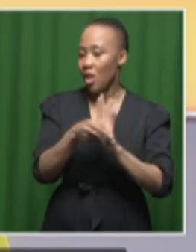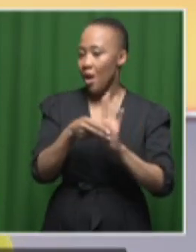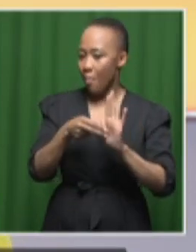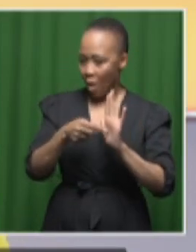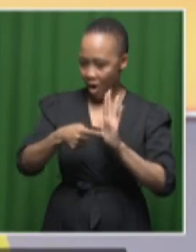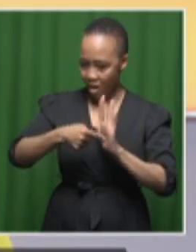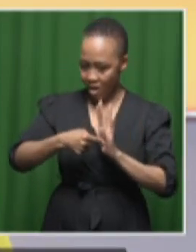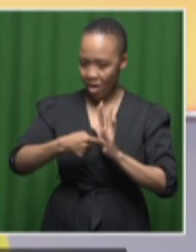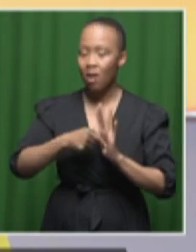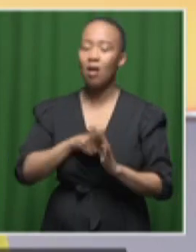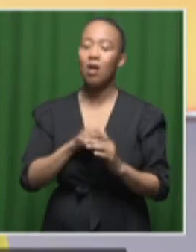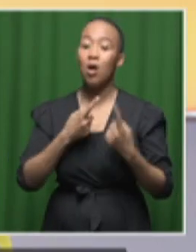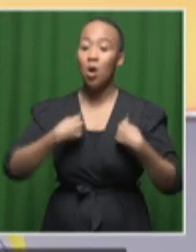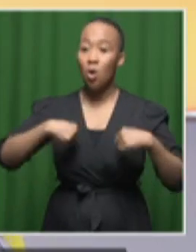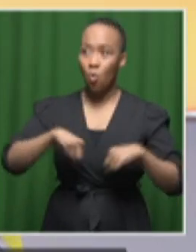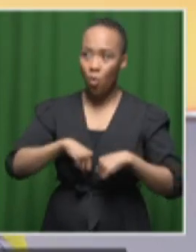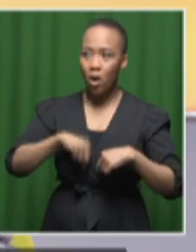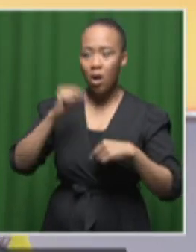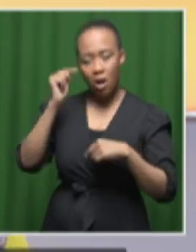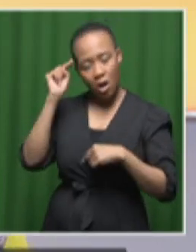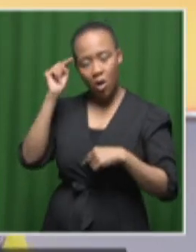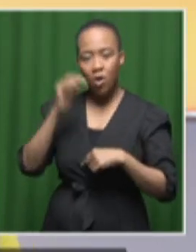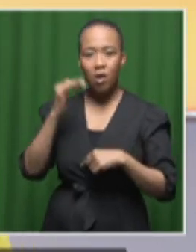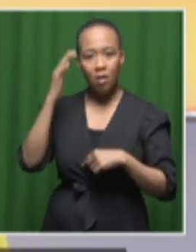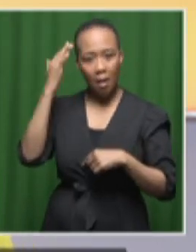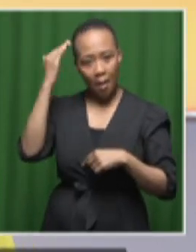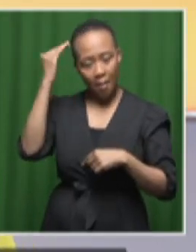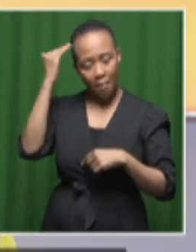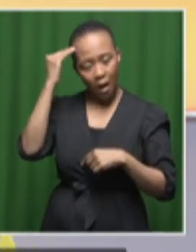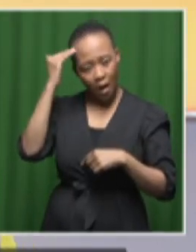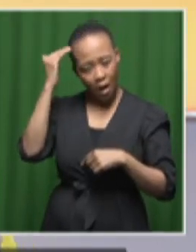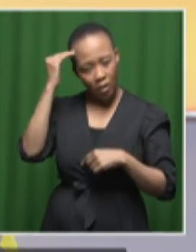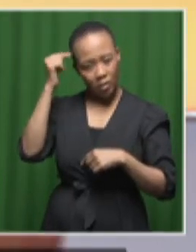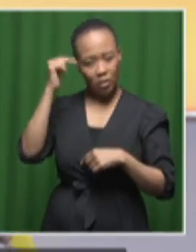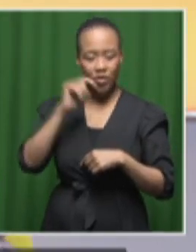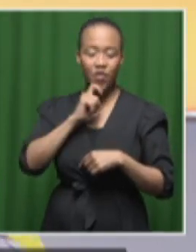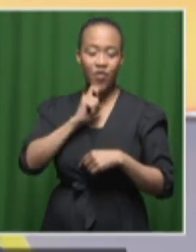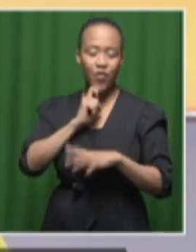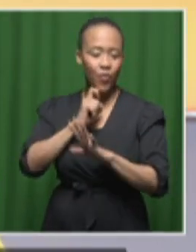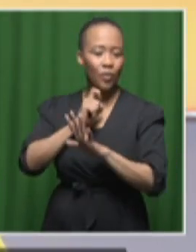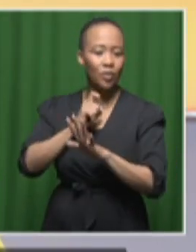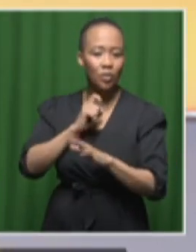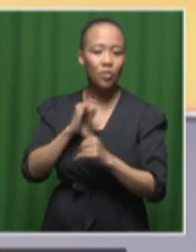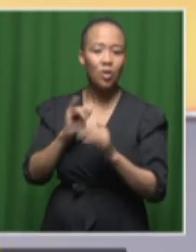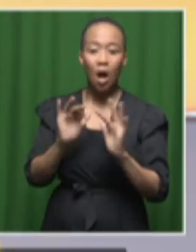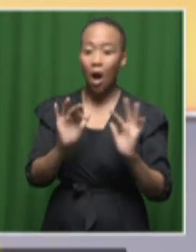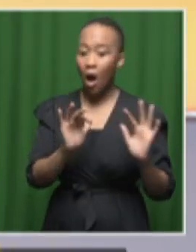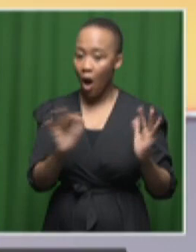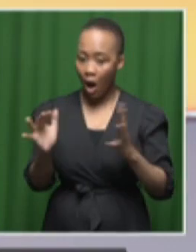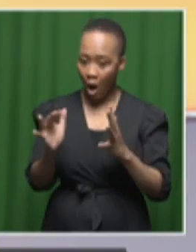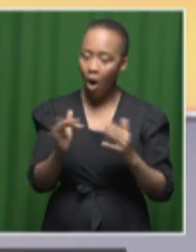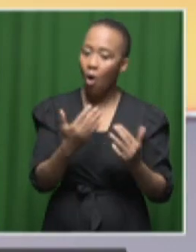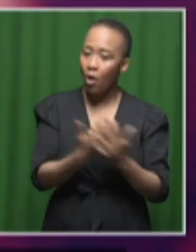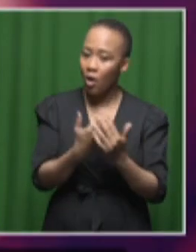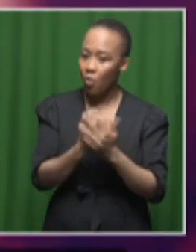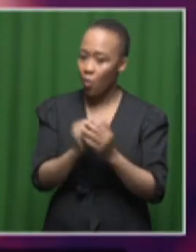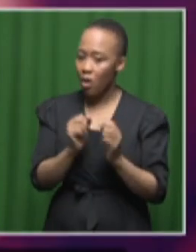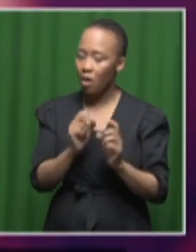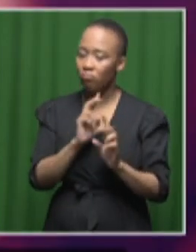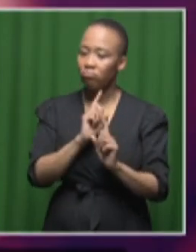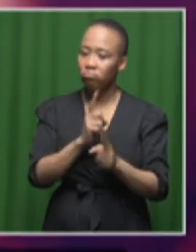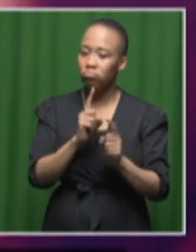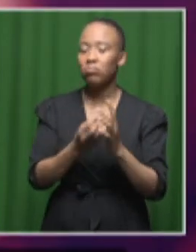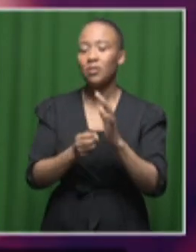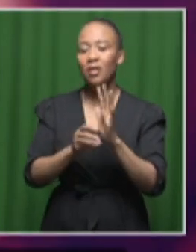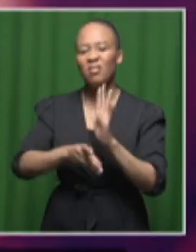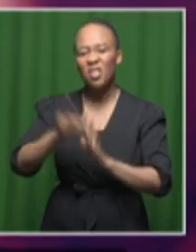apply our minds to what we think are the key areas of their lives and use that as a framework through which to develop questions. All right, Refilwe, thank you so